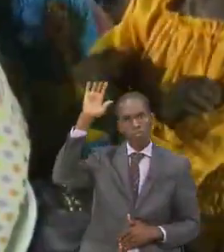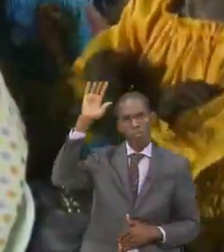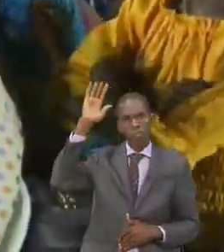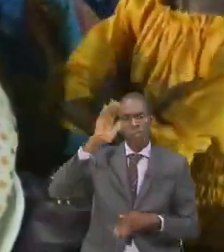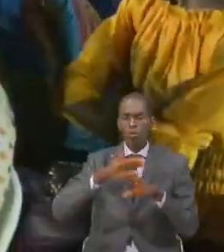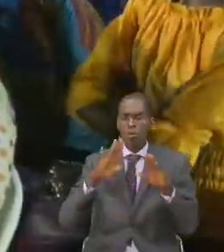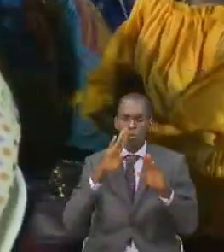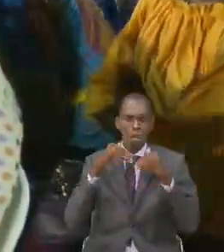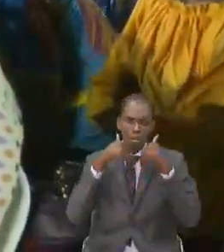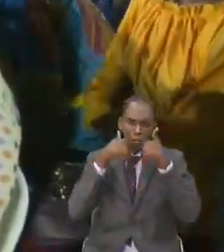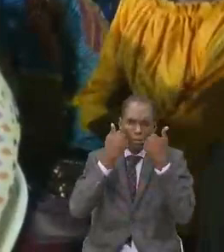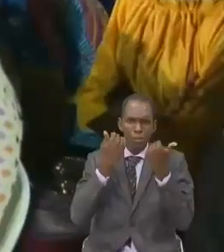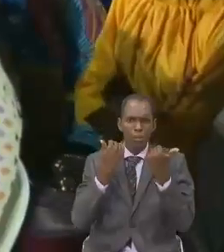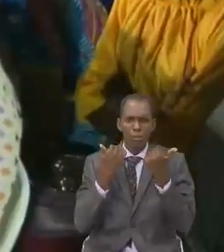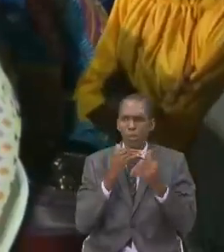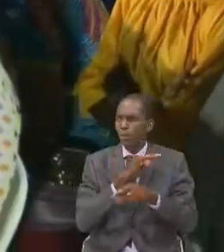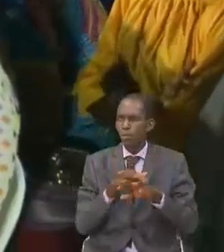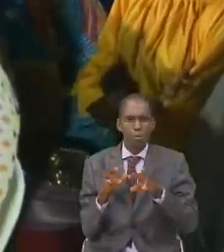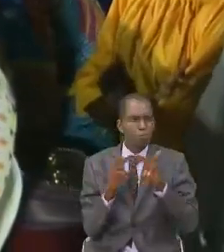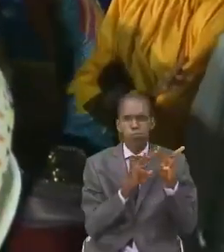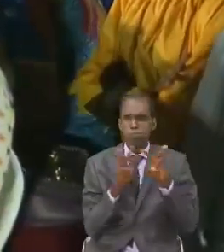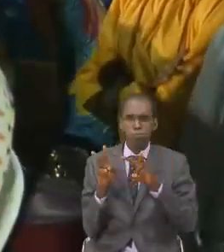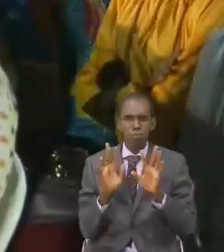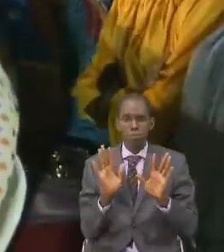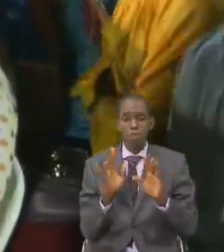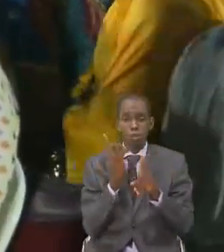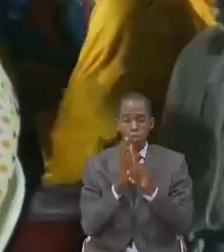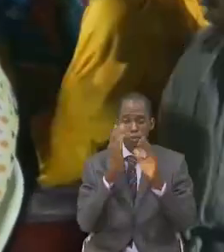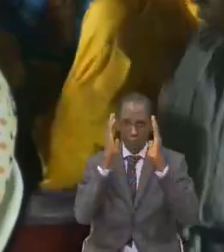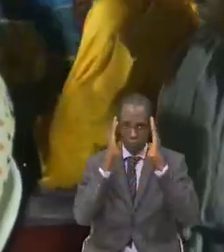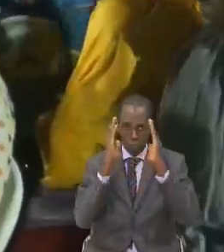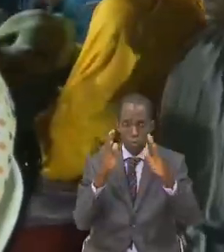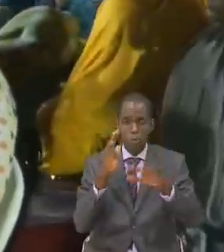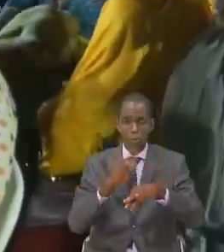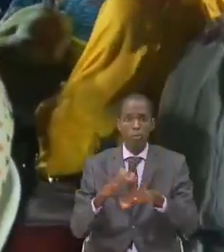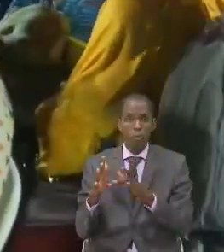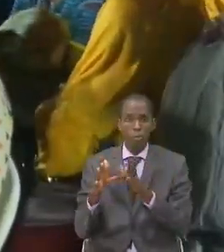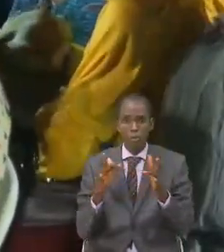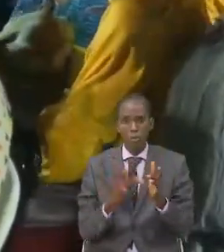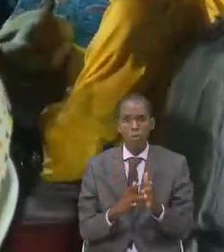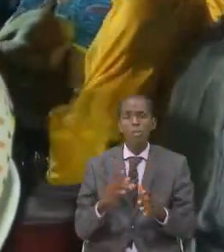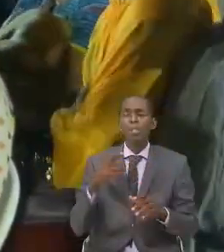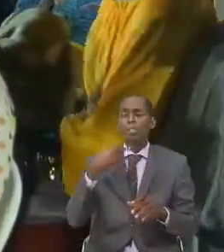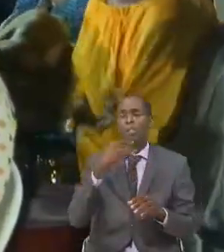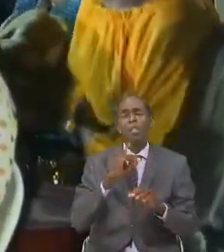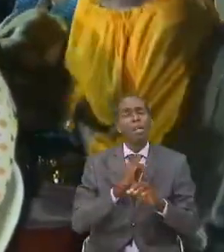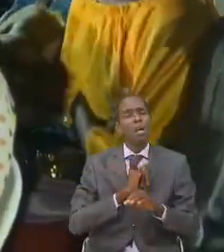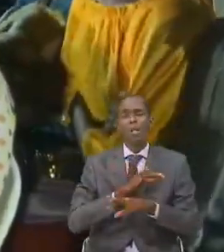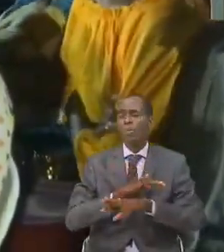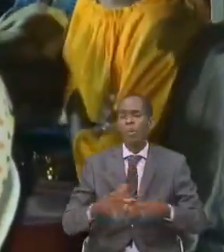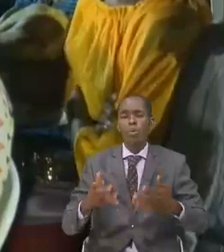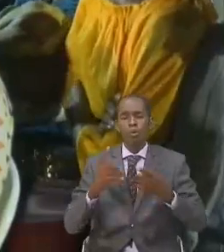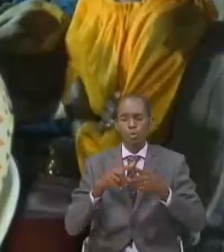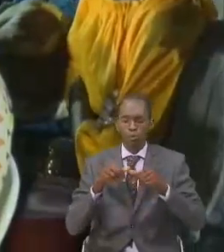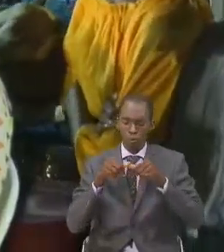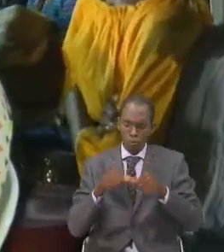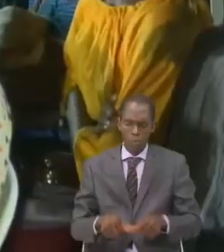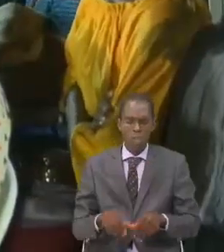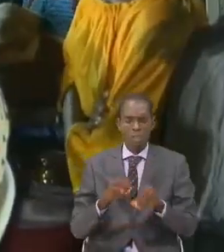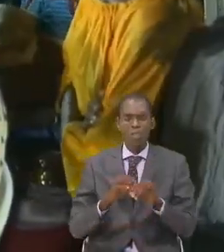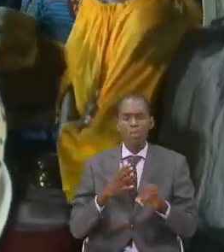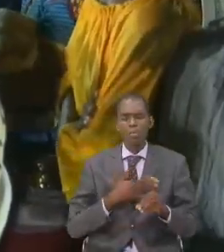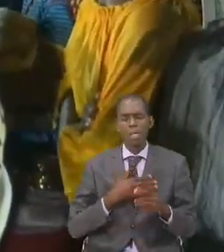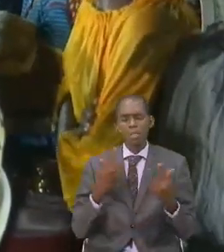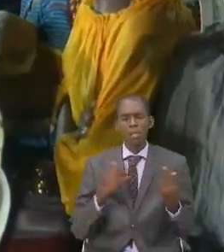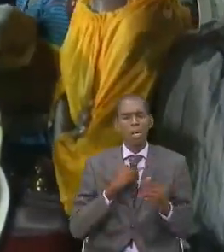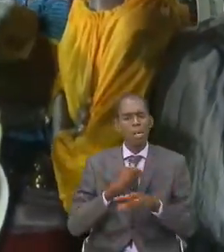up that hand and say, Lord, I am here. Lord, I am here. I will not remain with Satan. I will not